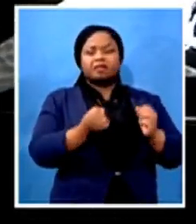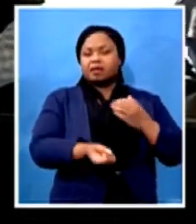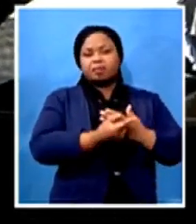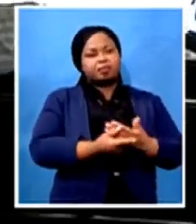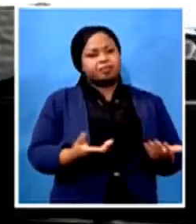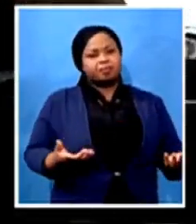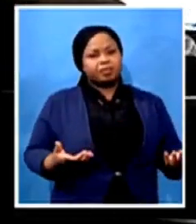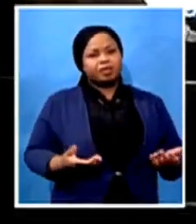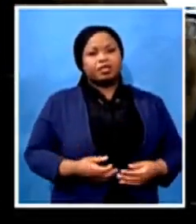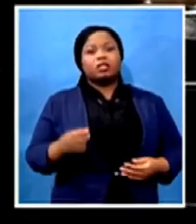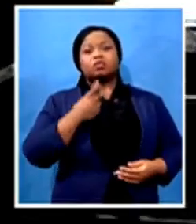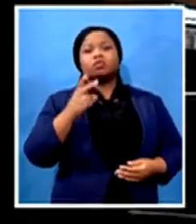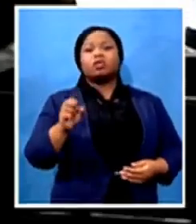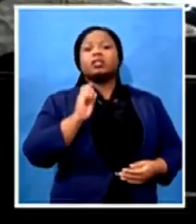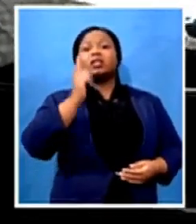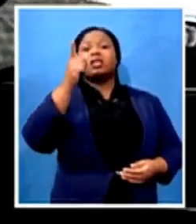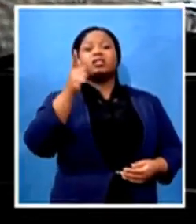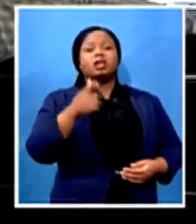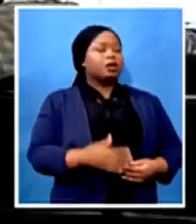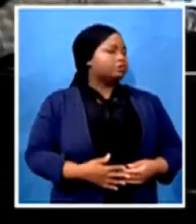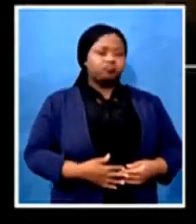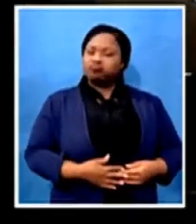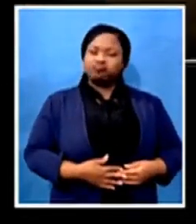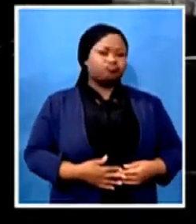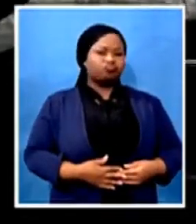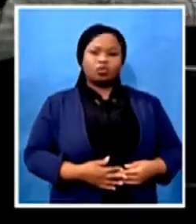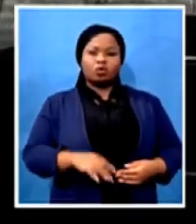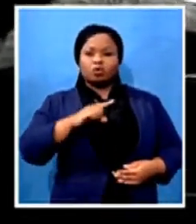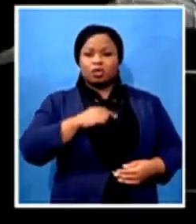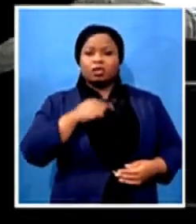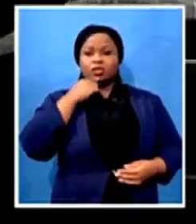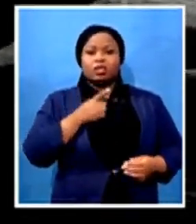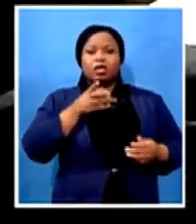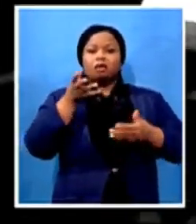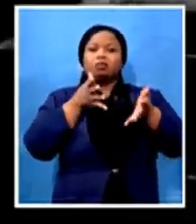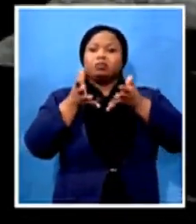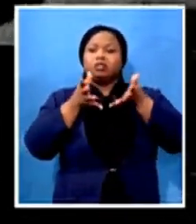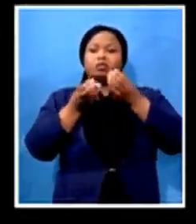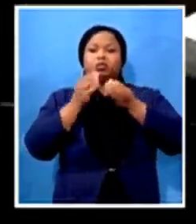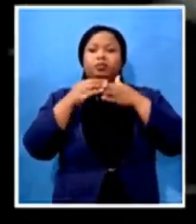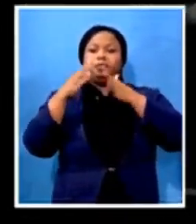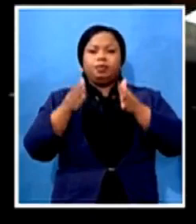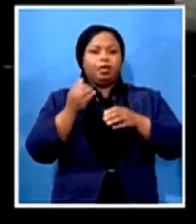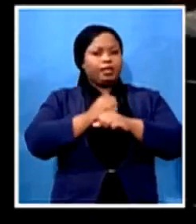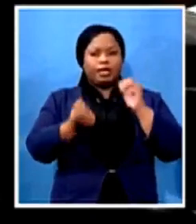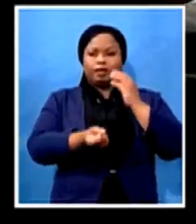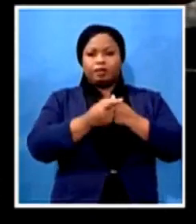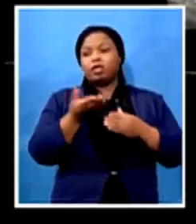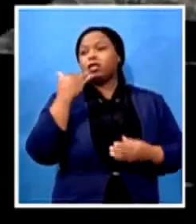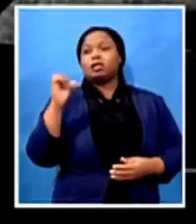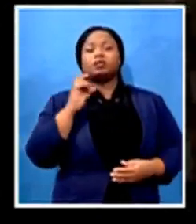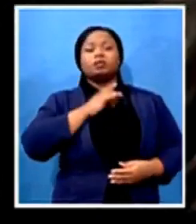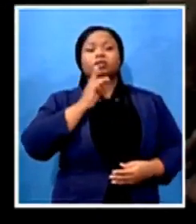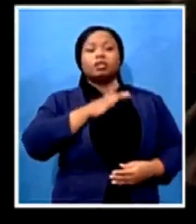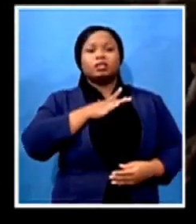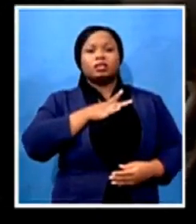Ivory Park. He promised to speak to our leaders. It never happened. Last week on Saturday, he was on national TV again,